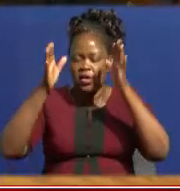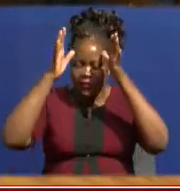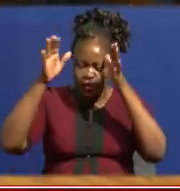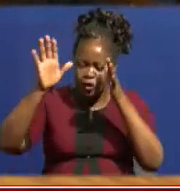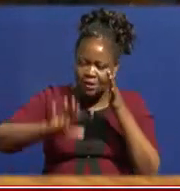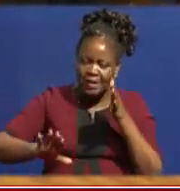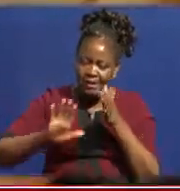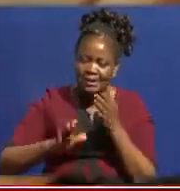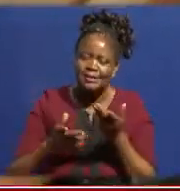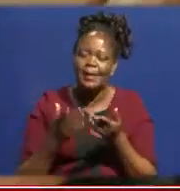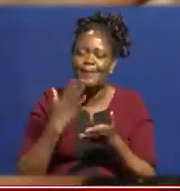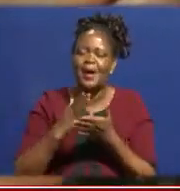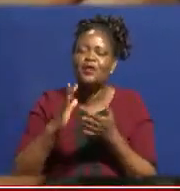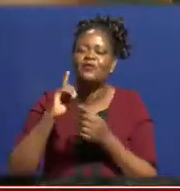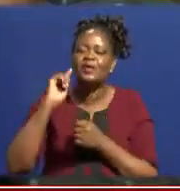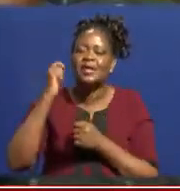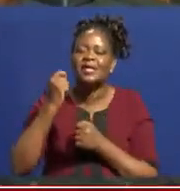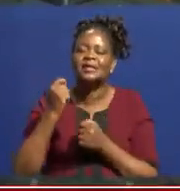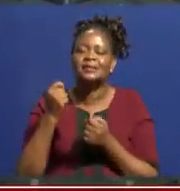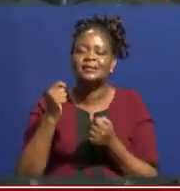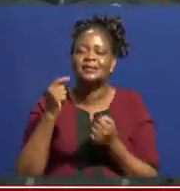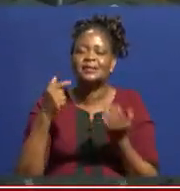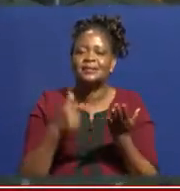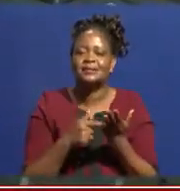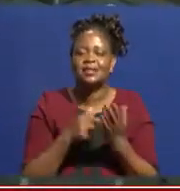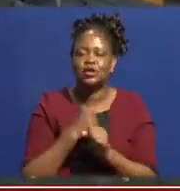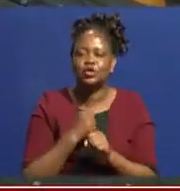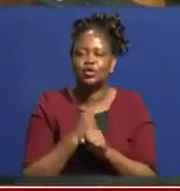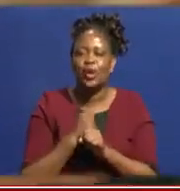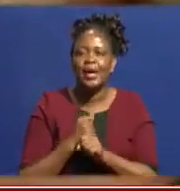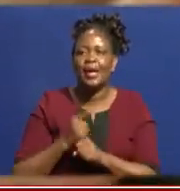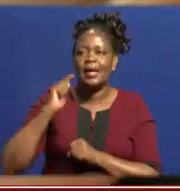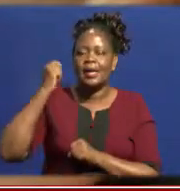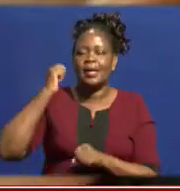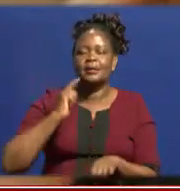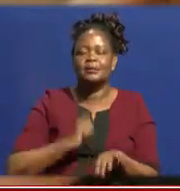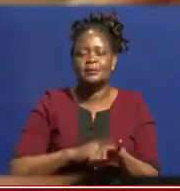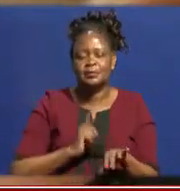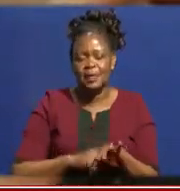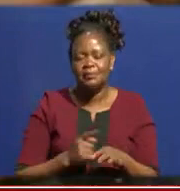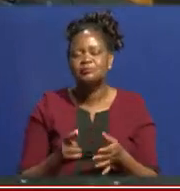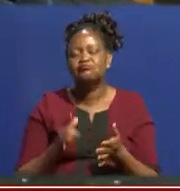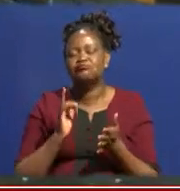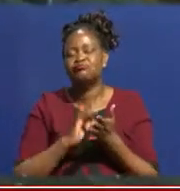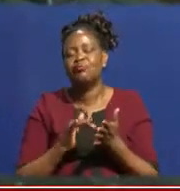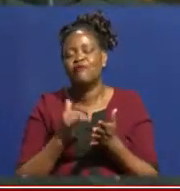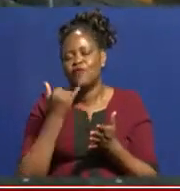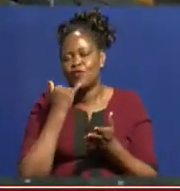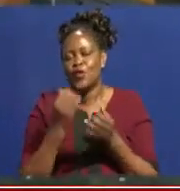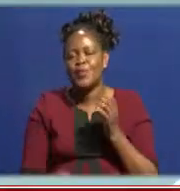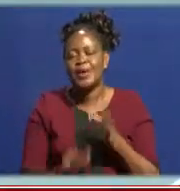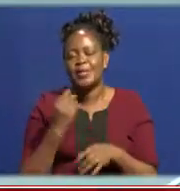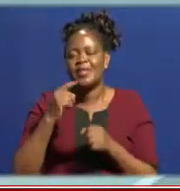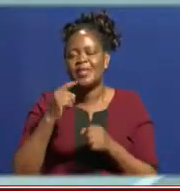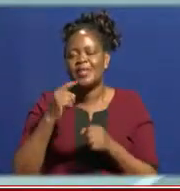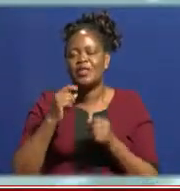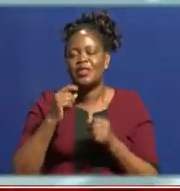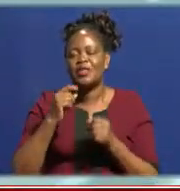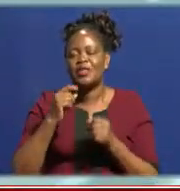hubs are part of Kenya's digitization efforts. Kenya joined the League of Smartphone Producers in October last